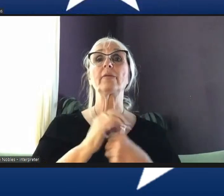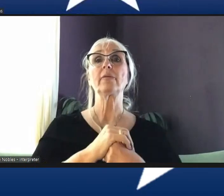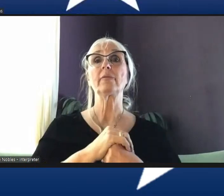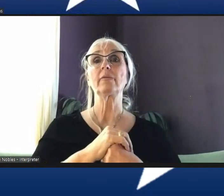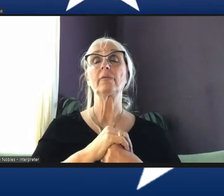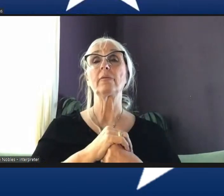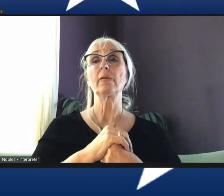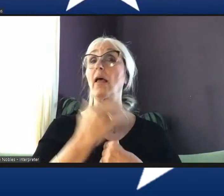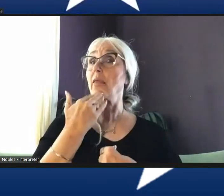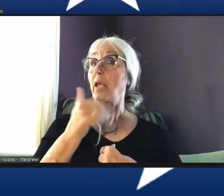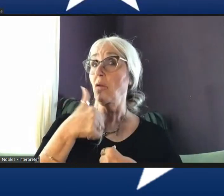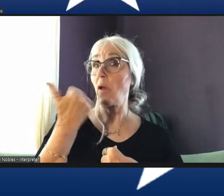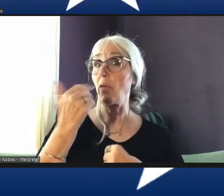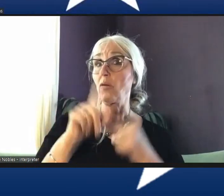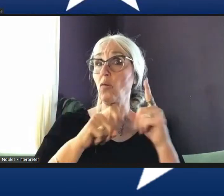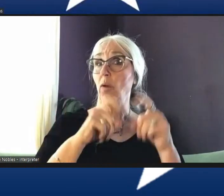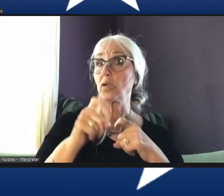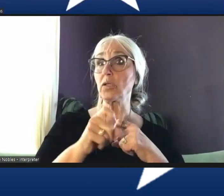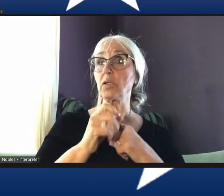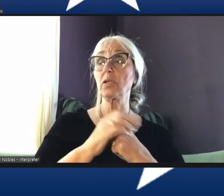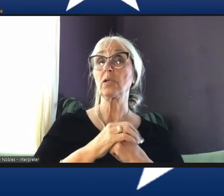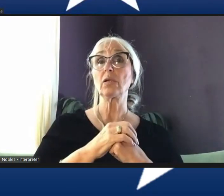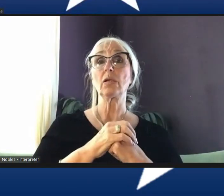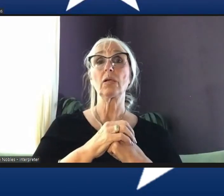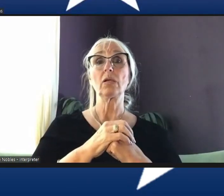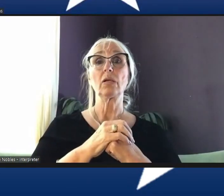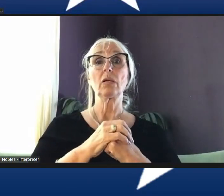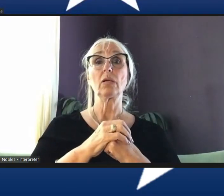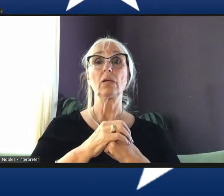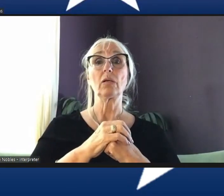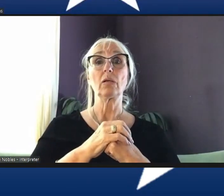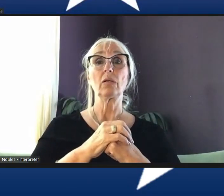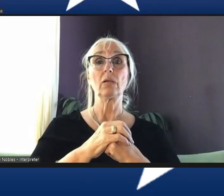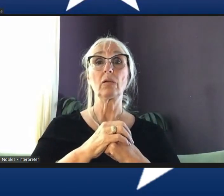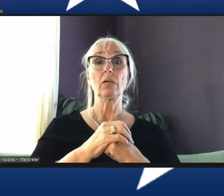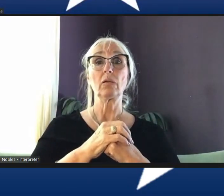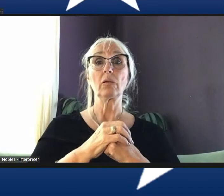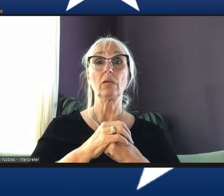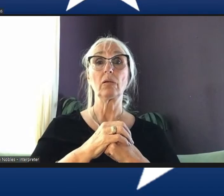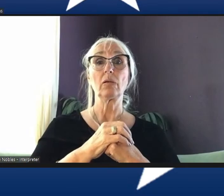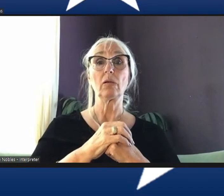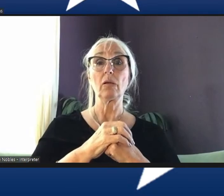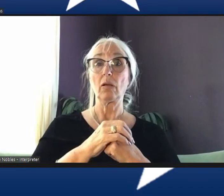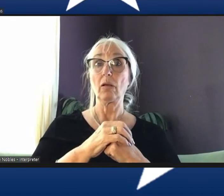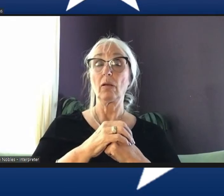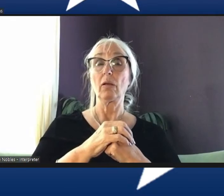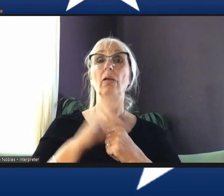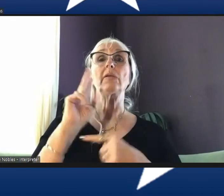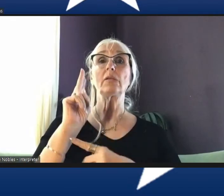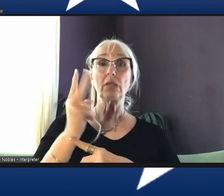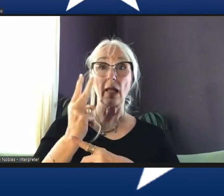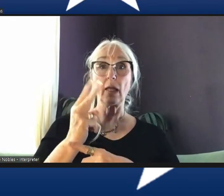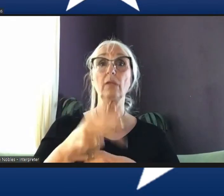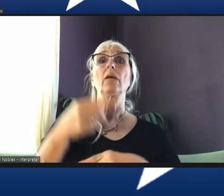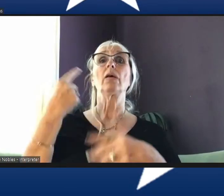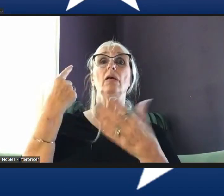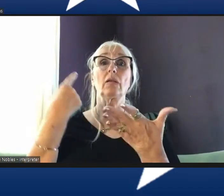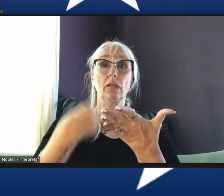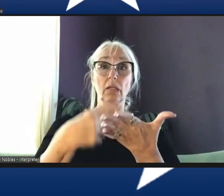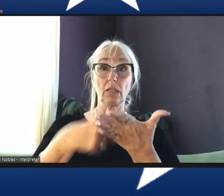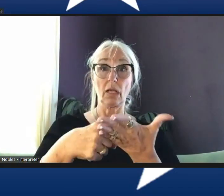Any other questions? Now, what's the pleasure of the court? Move to approve. Second. Have a motion and a second. Any other